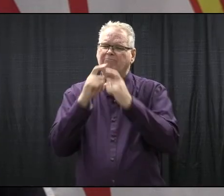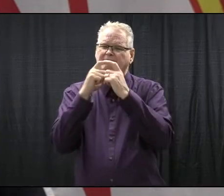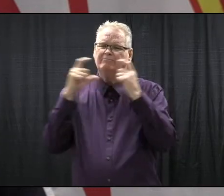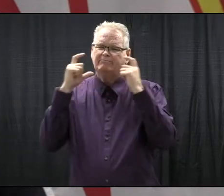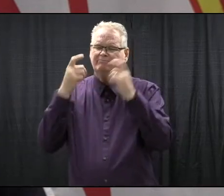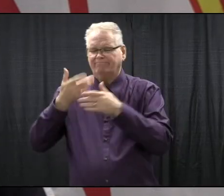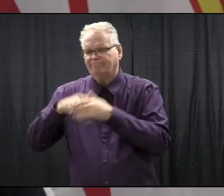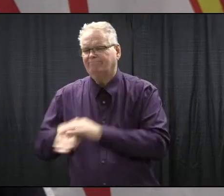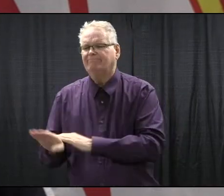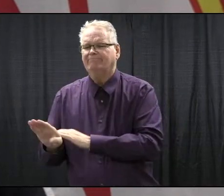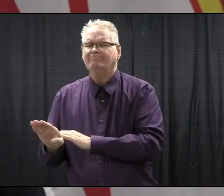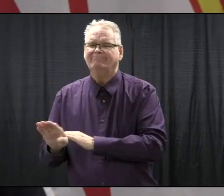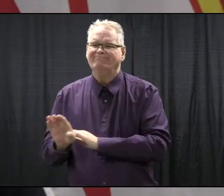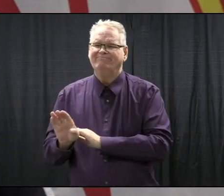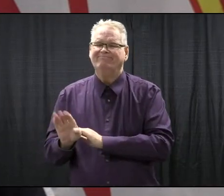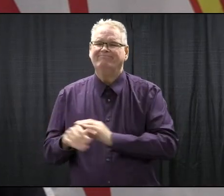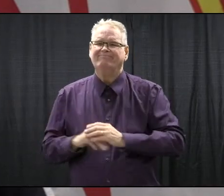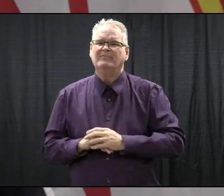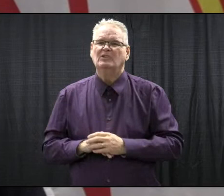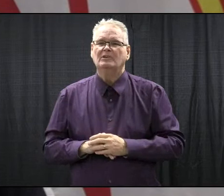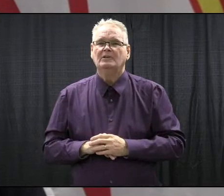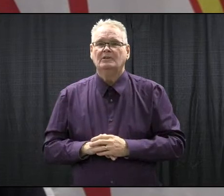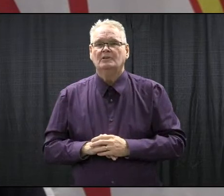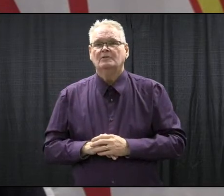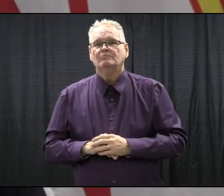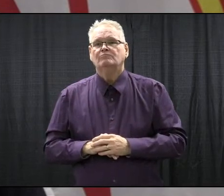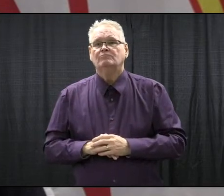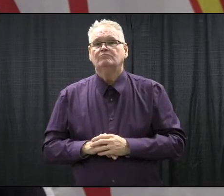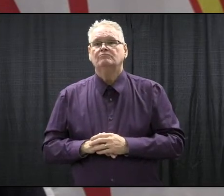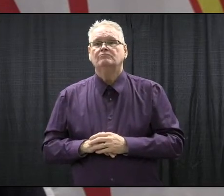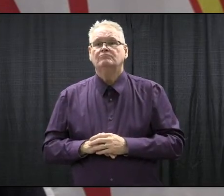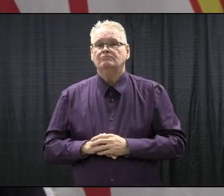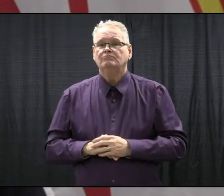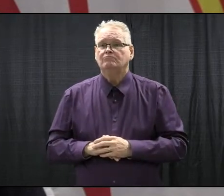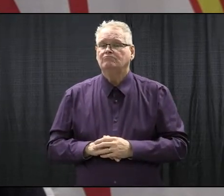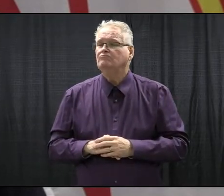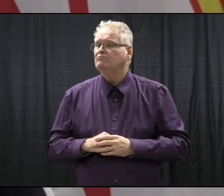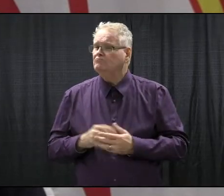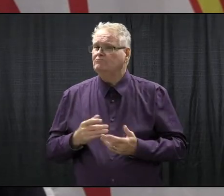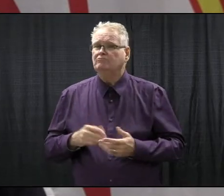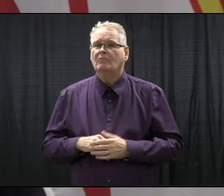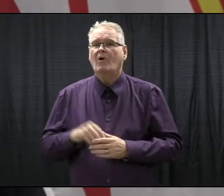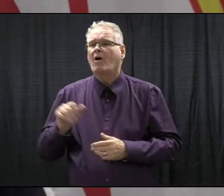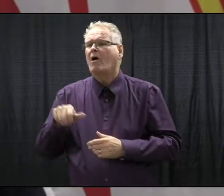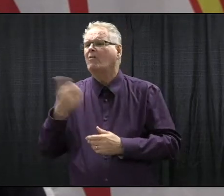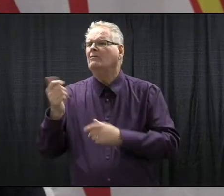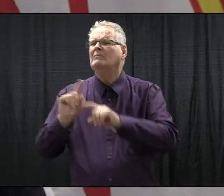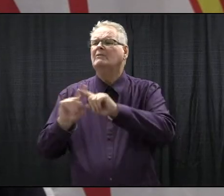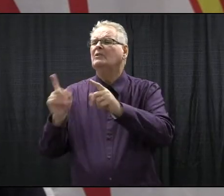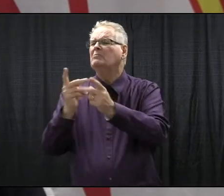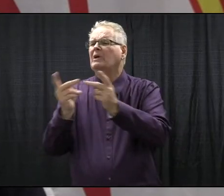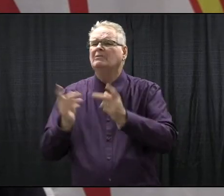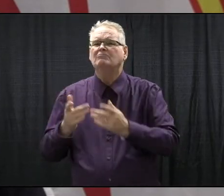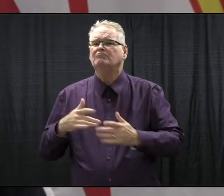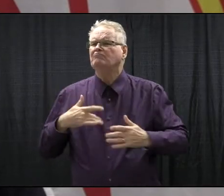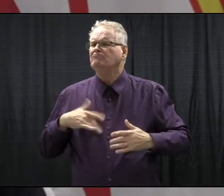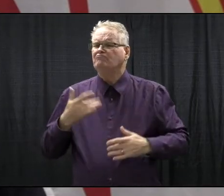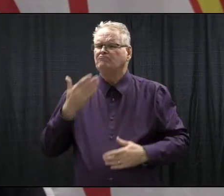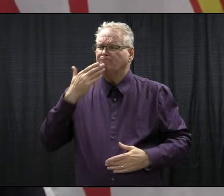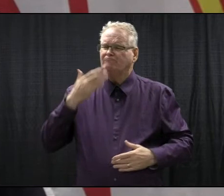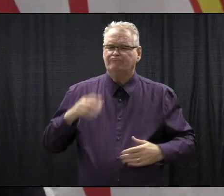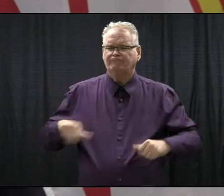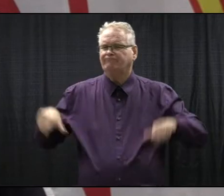situations. But for some other situations where you may feel more comfortable, where it's clear that the majority of people